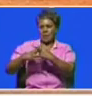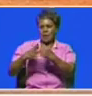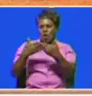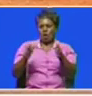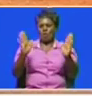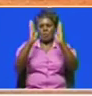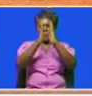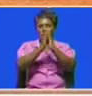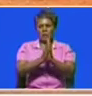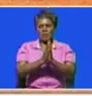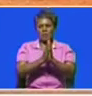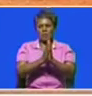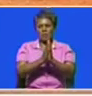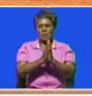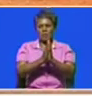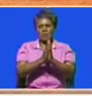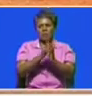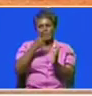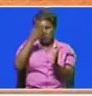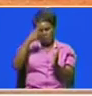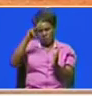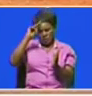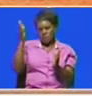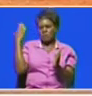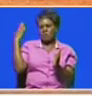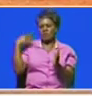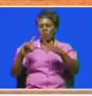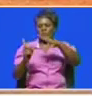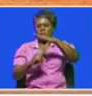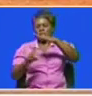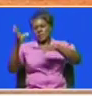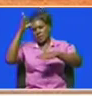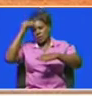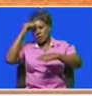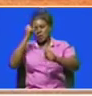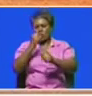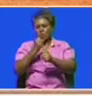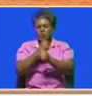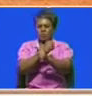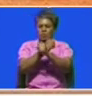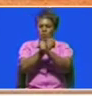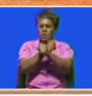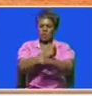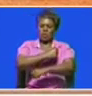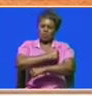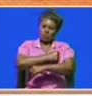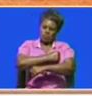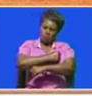of every parent is that the policies that had been put in place by the Ministry of Education to ensure safety of students